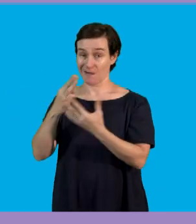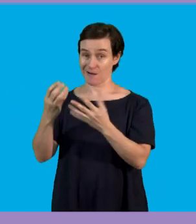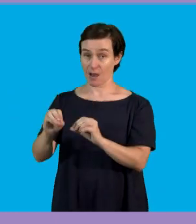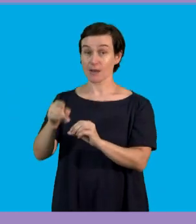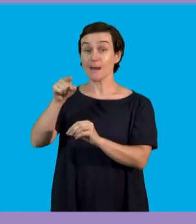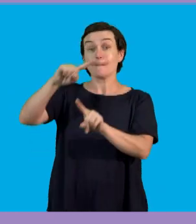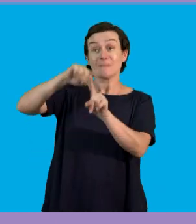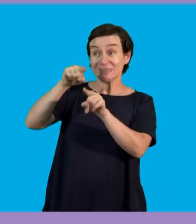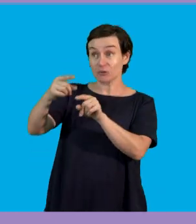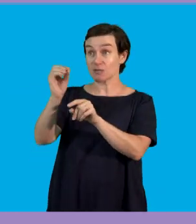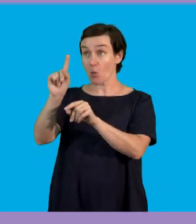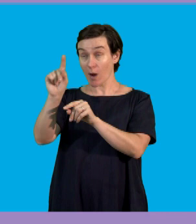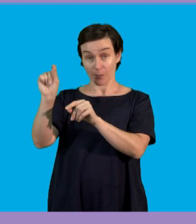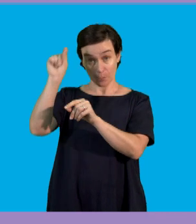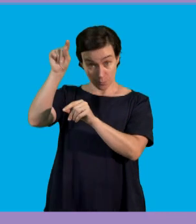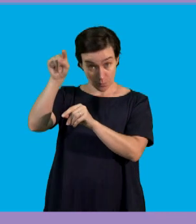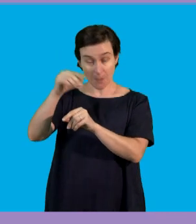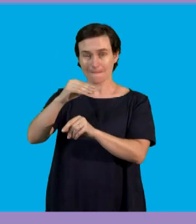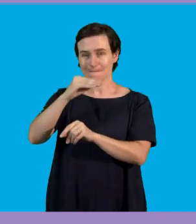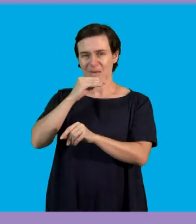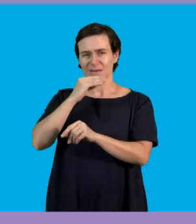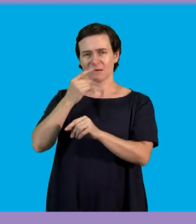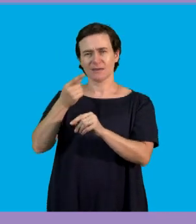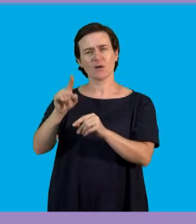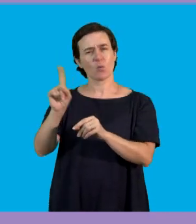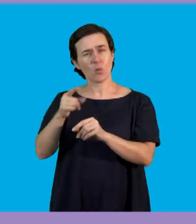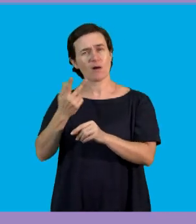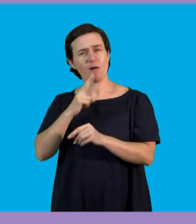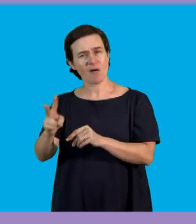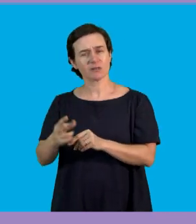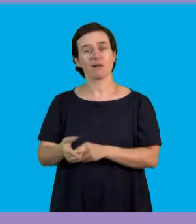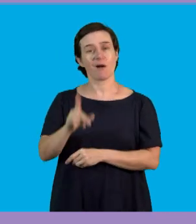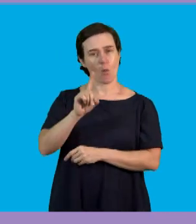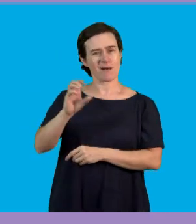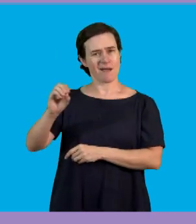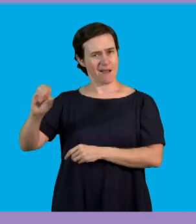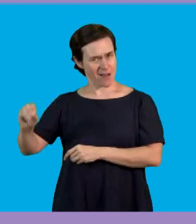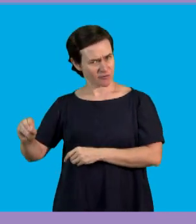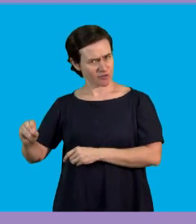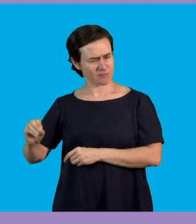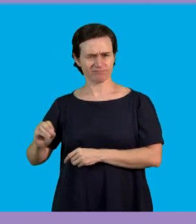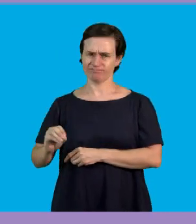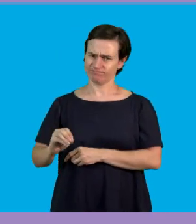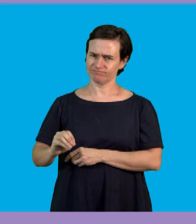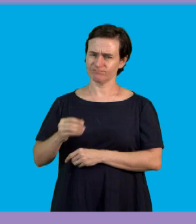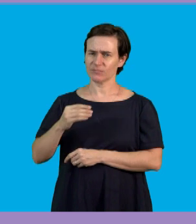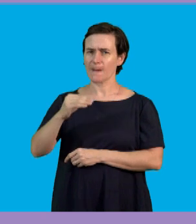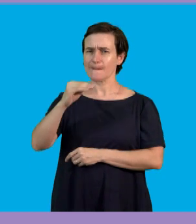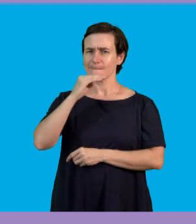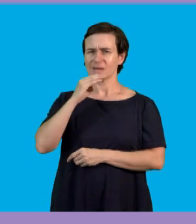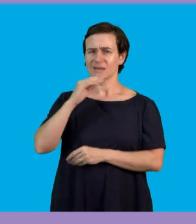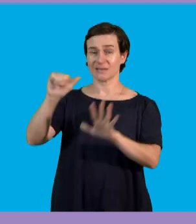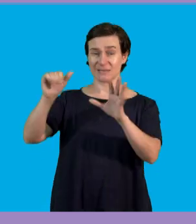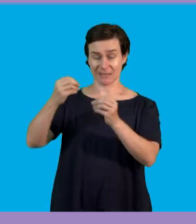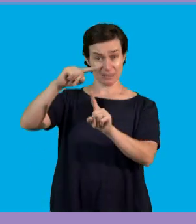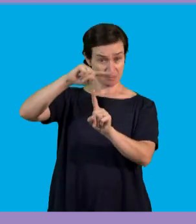add the 1, and that gives us 10 tens, which is actually 100. So that is 60 plus 30, that